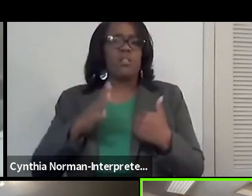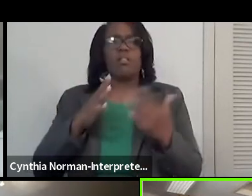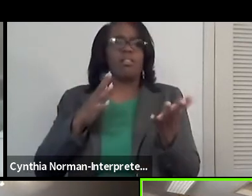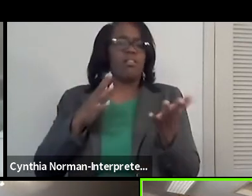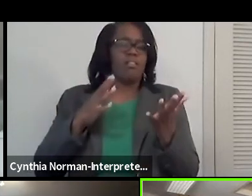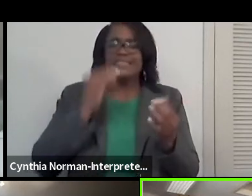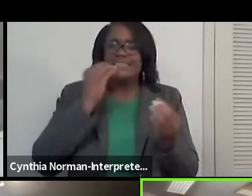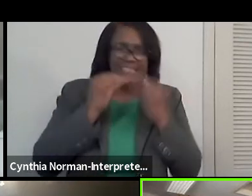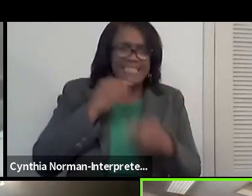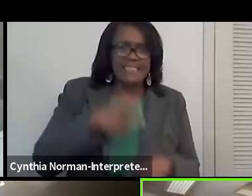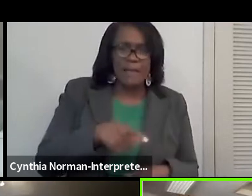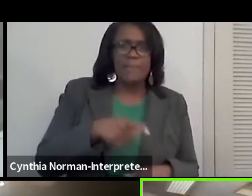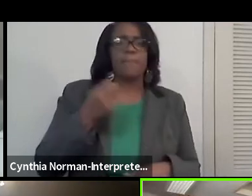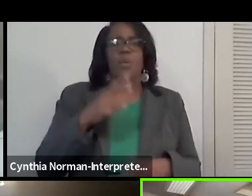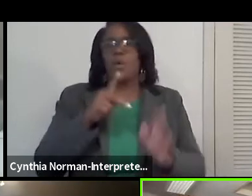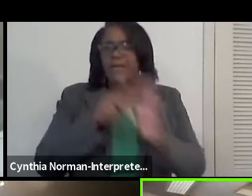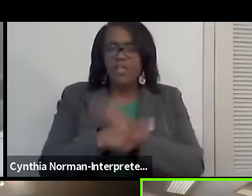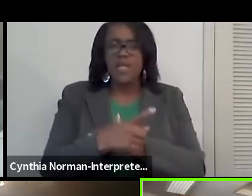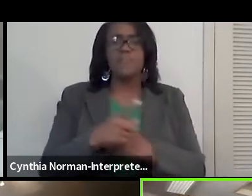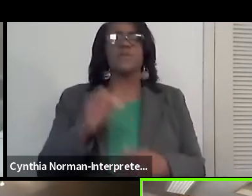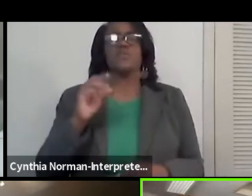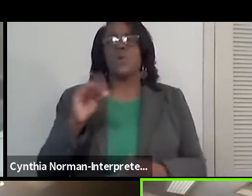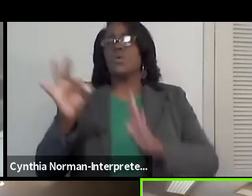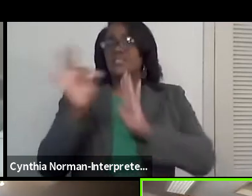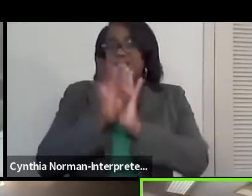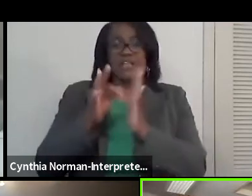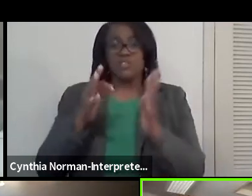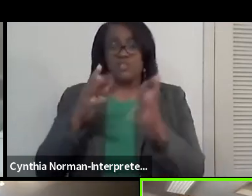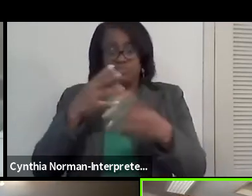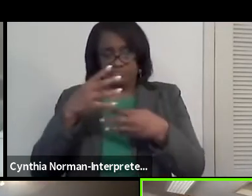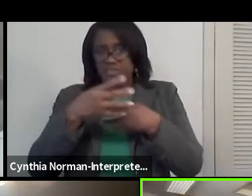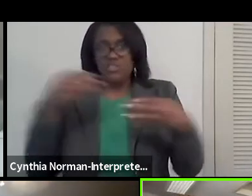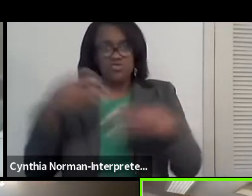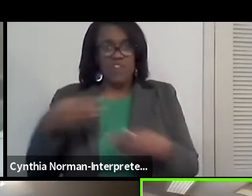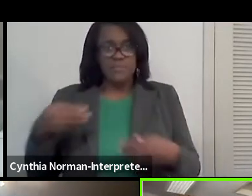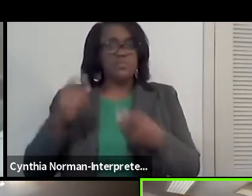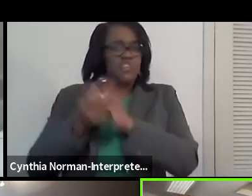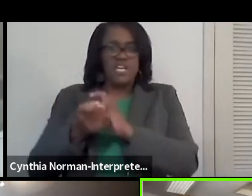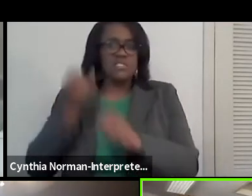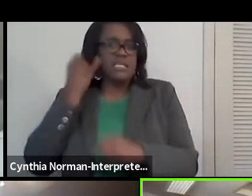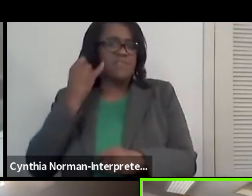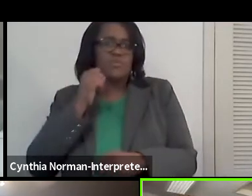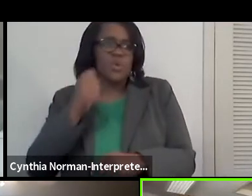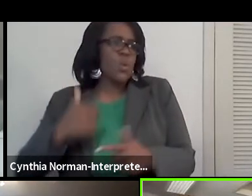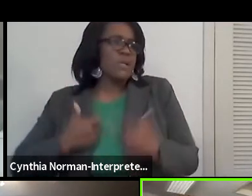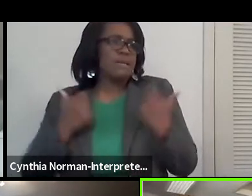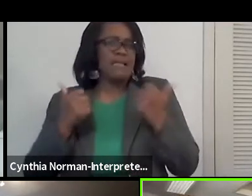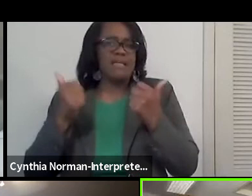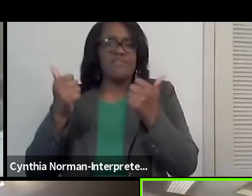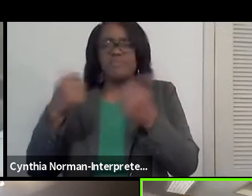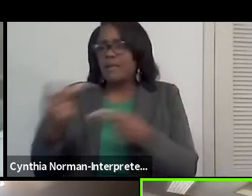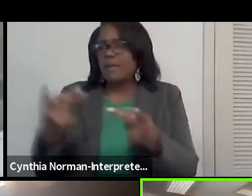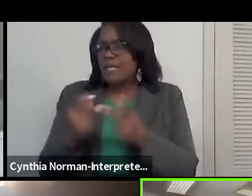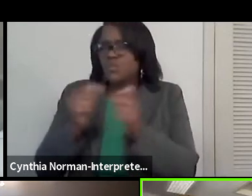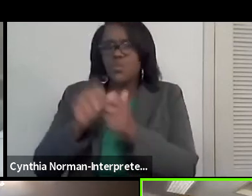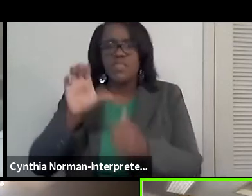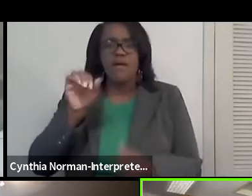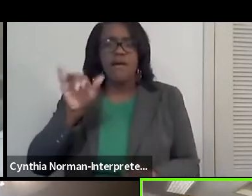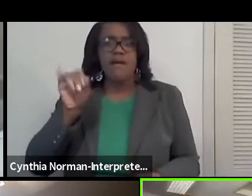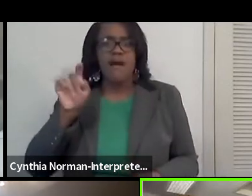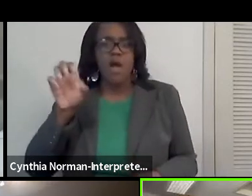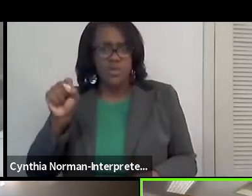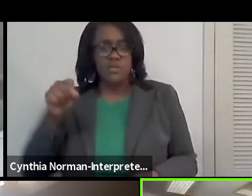maybe the selection pressure changes if you don't live in a place that's got coyotes. And so in places where the predator community is different, you might